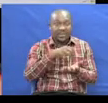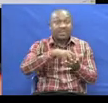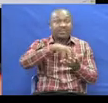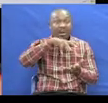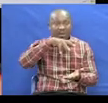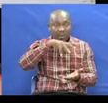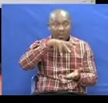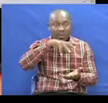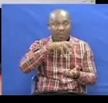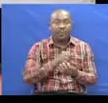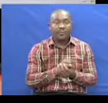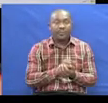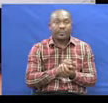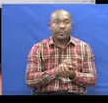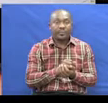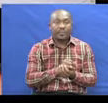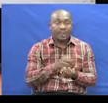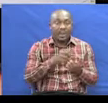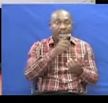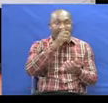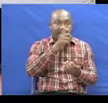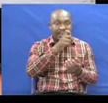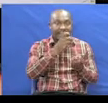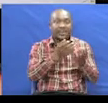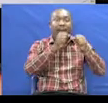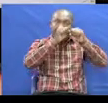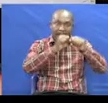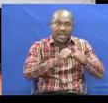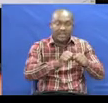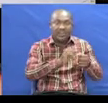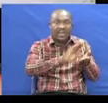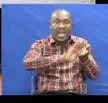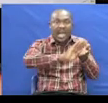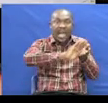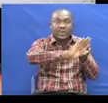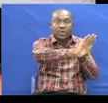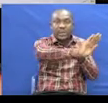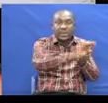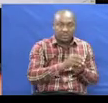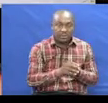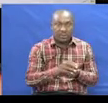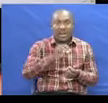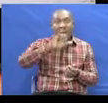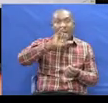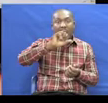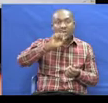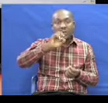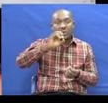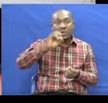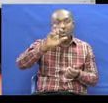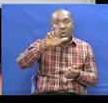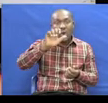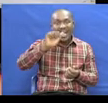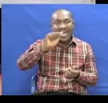variable, x must be isolated. What does the word isolate means?